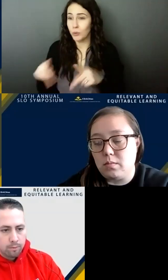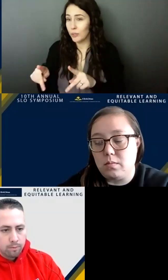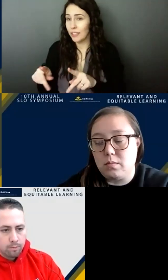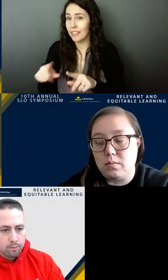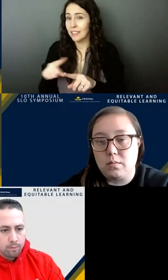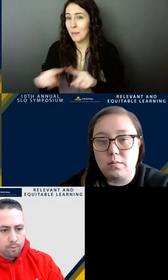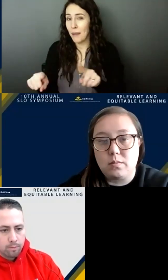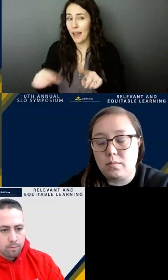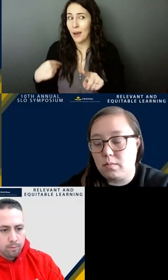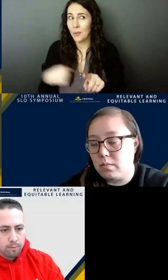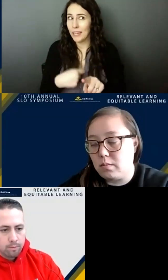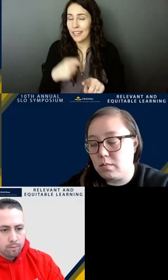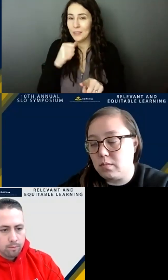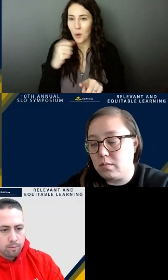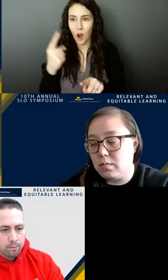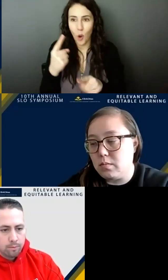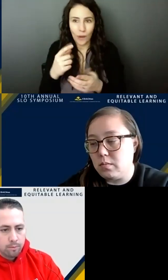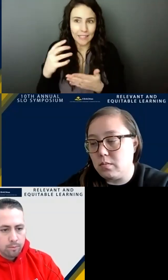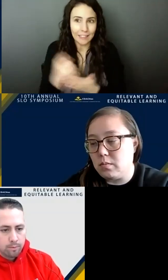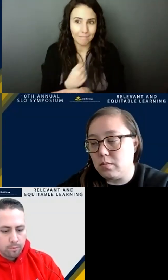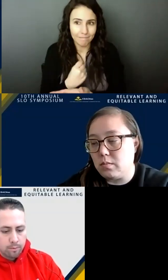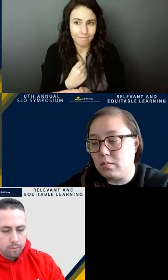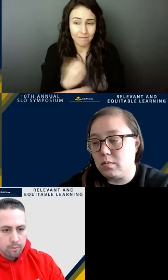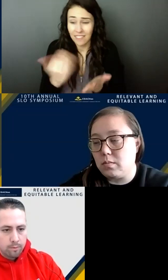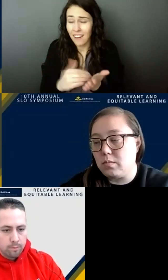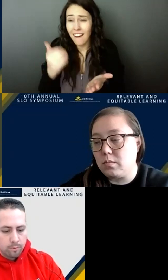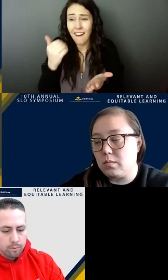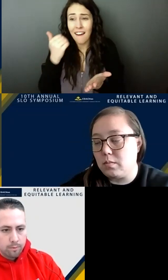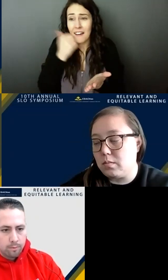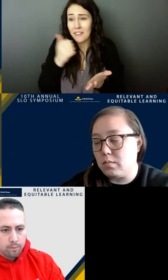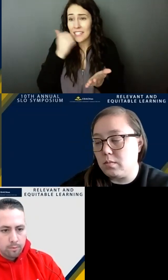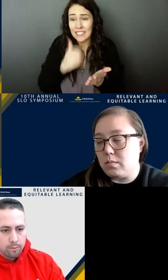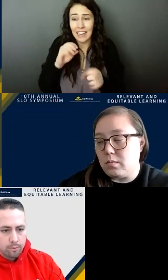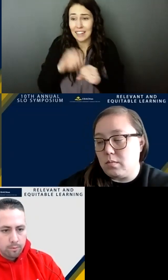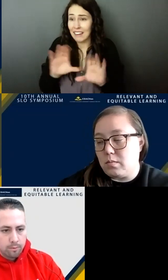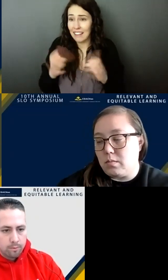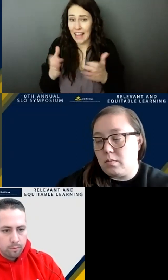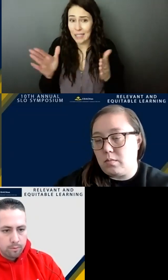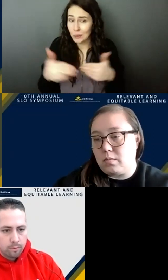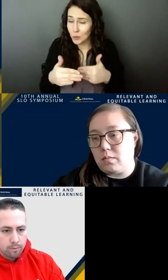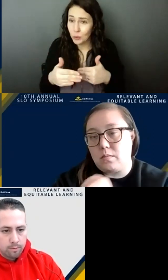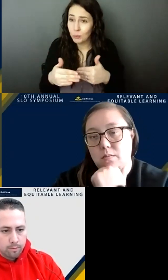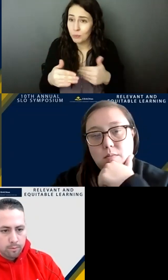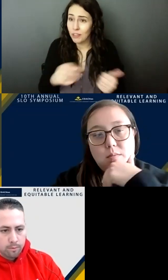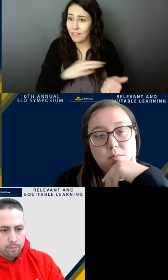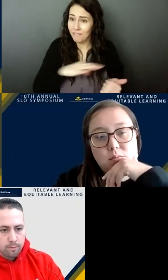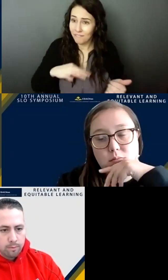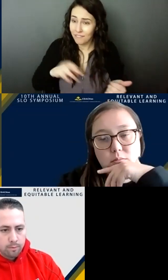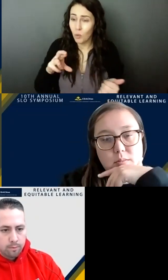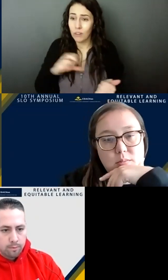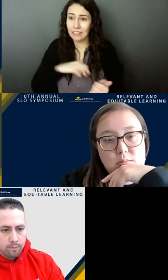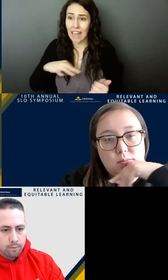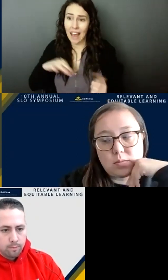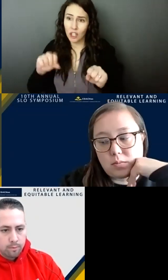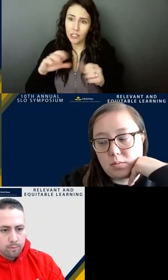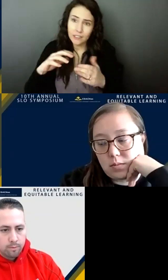have. Because again, every day in the classroom, a faculty member can be using to talk about it and frame assessment data. Anytime you're talking about an assignment,